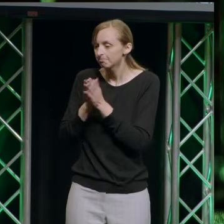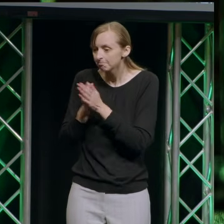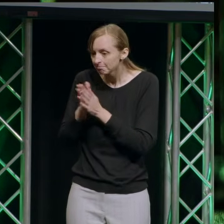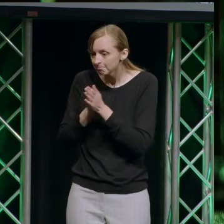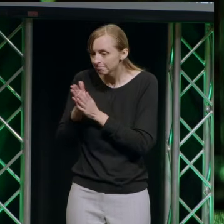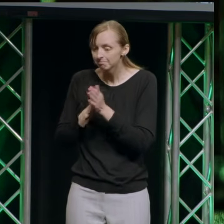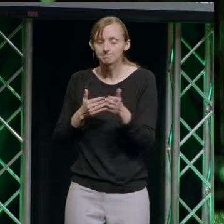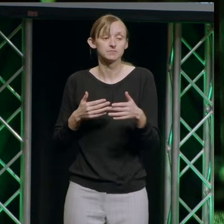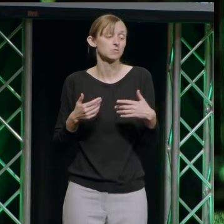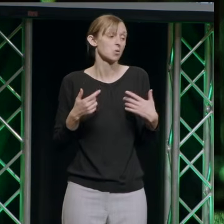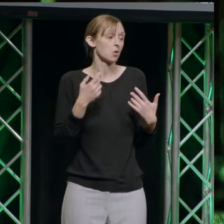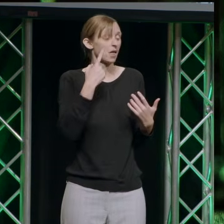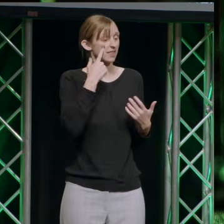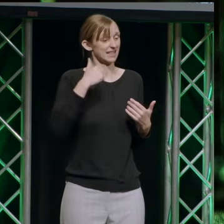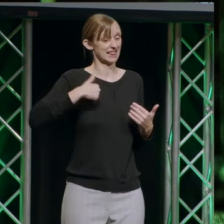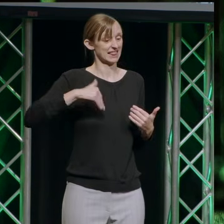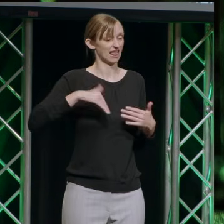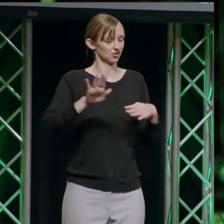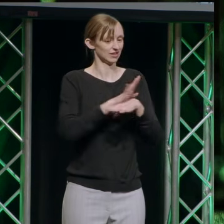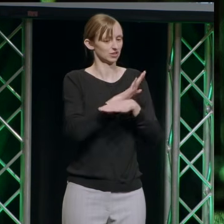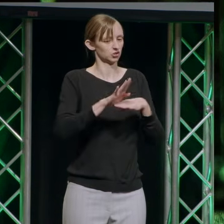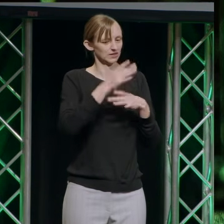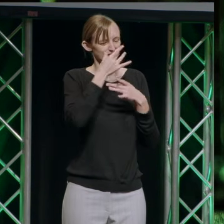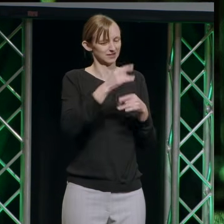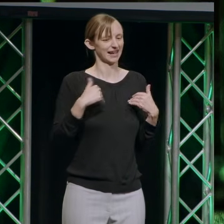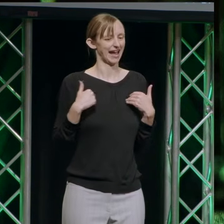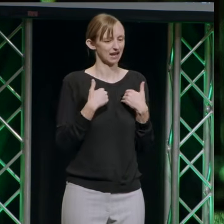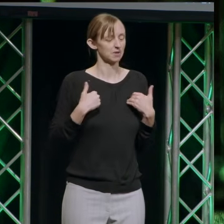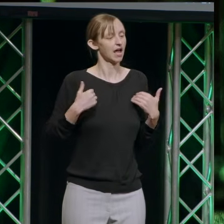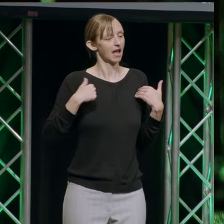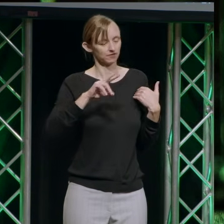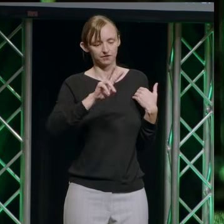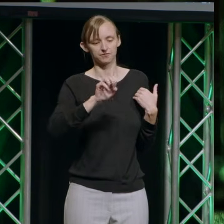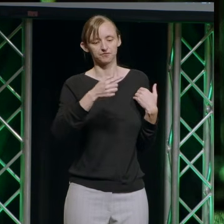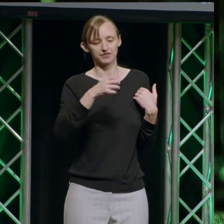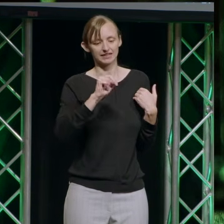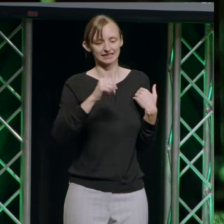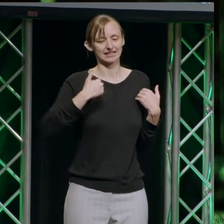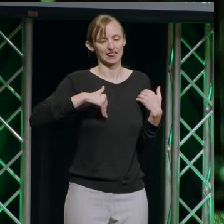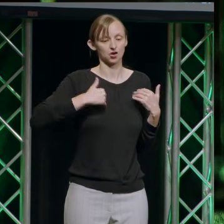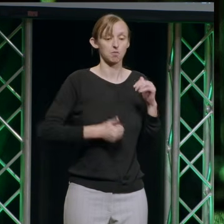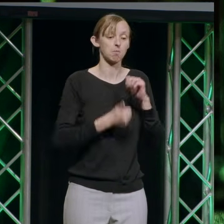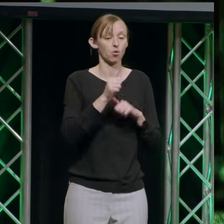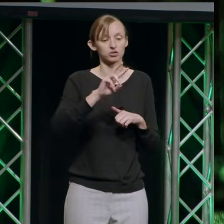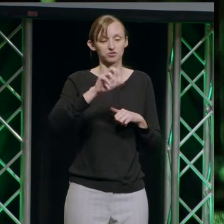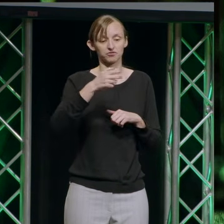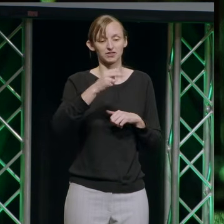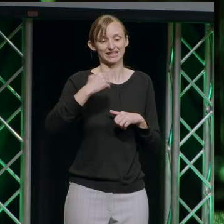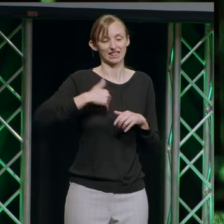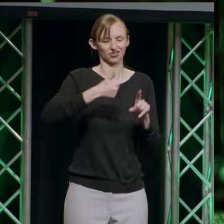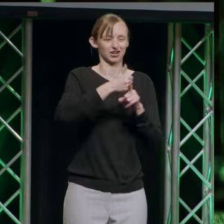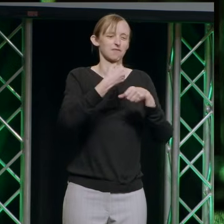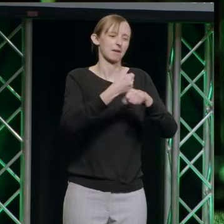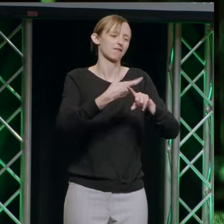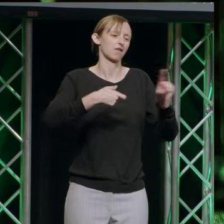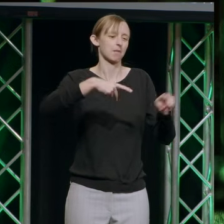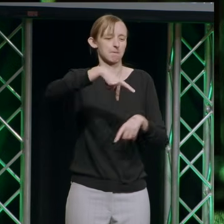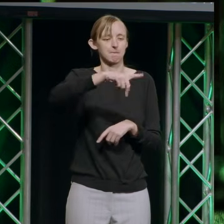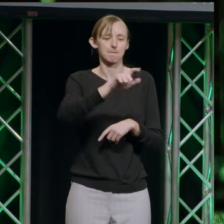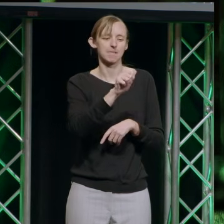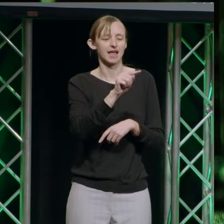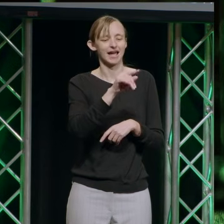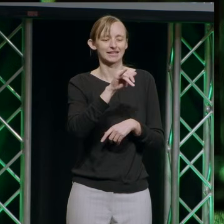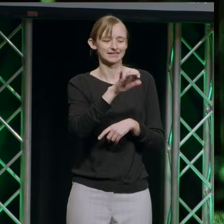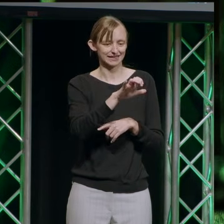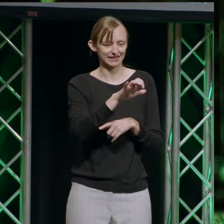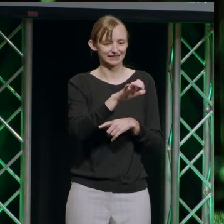think the leather industry is interesting. There's animal leather, there's vegan leather, and I will say majority of vegan leather is plastic. Yeah. And so we need to,